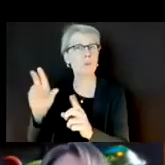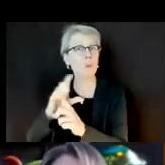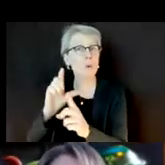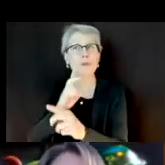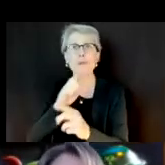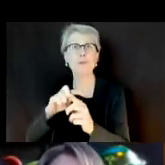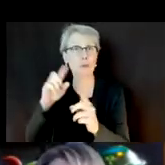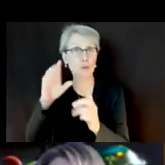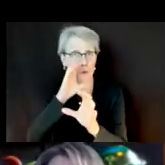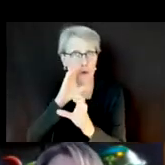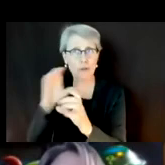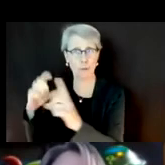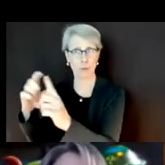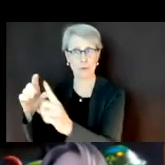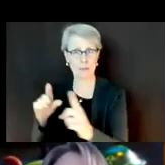and